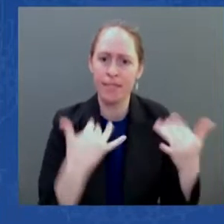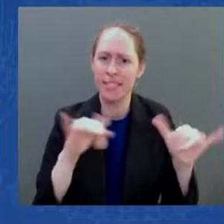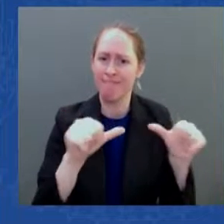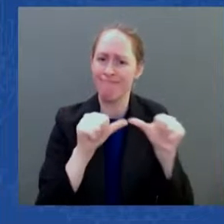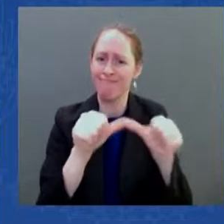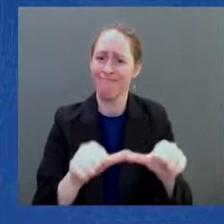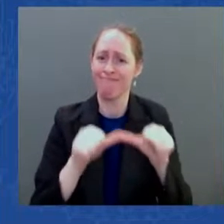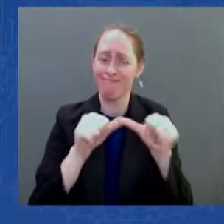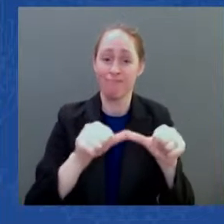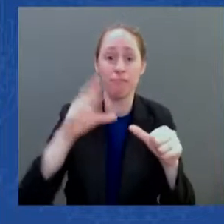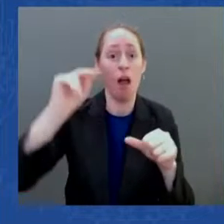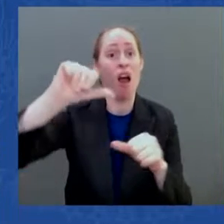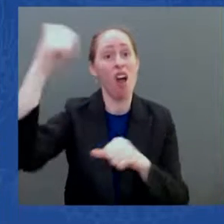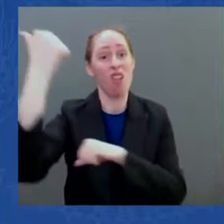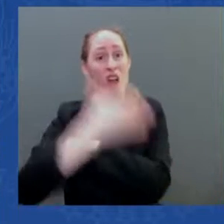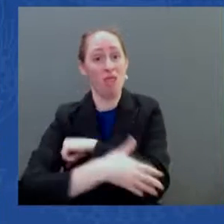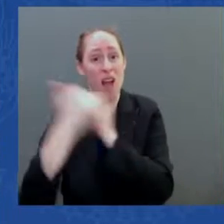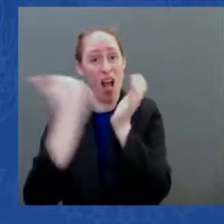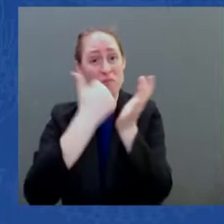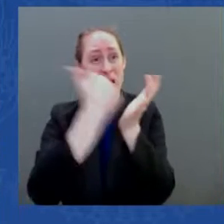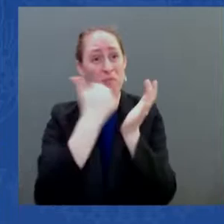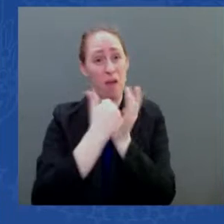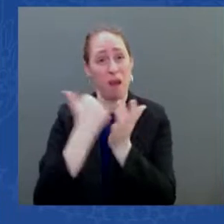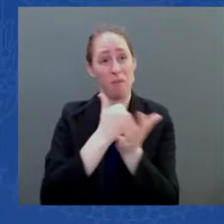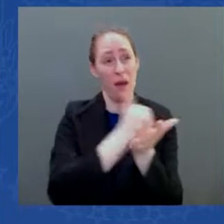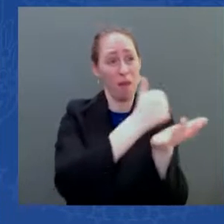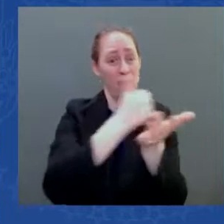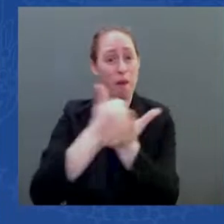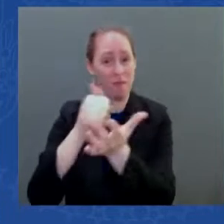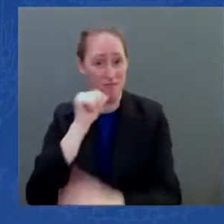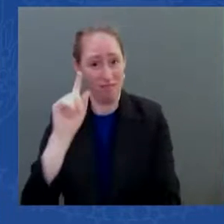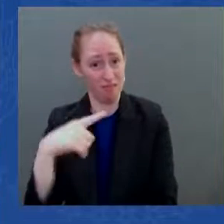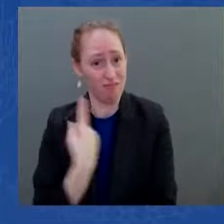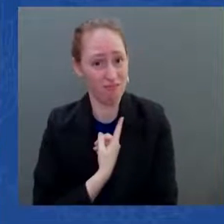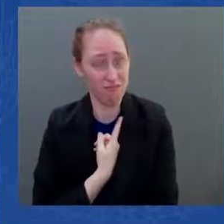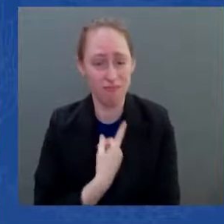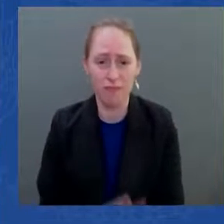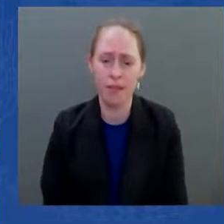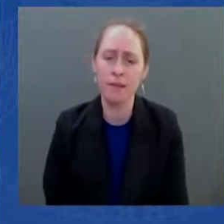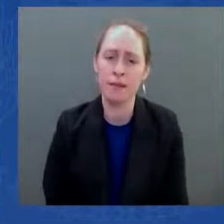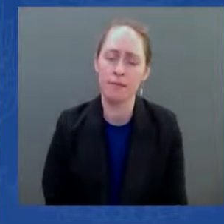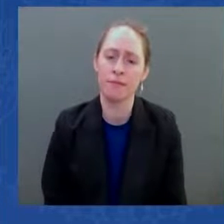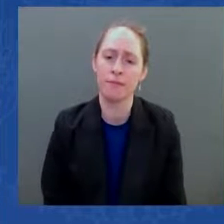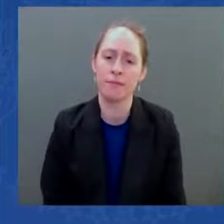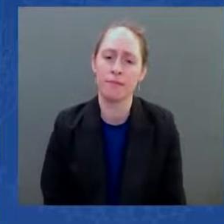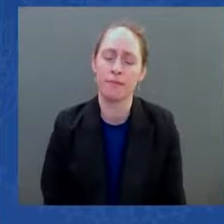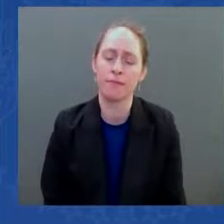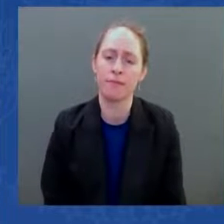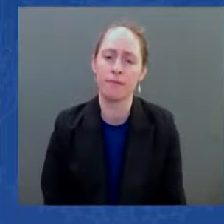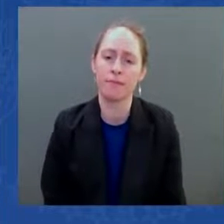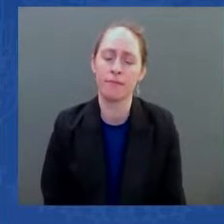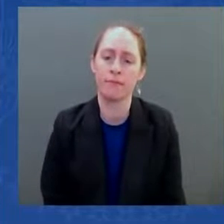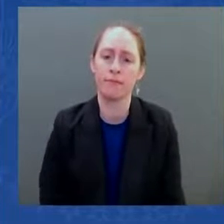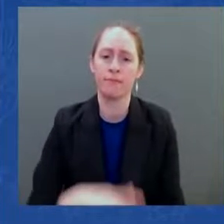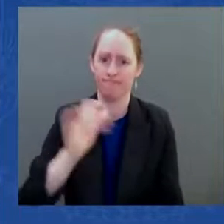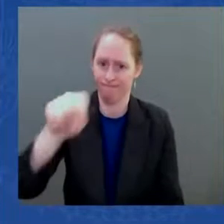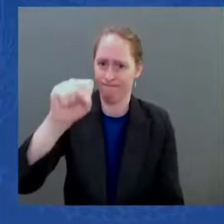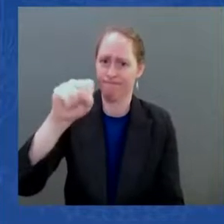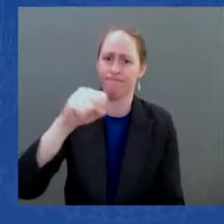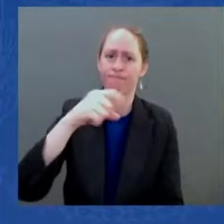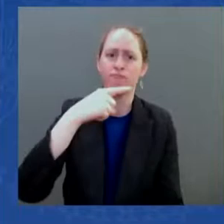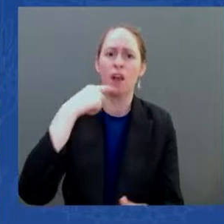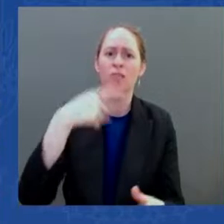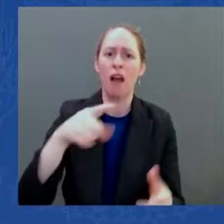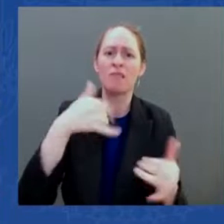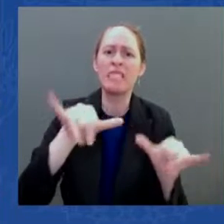advances and their military advances and the brutalities against Ukraine, Putin is banking on us losing interest.